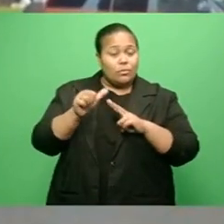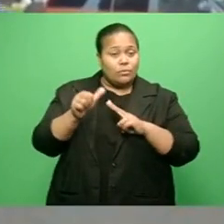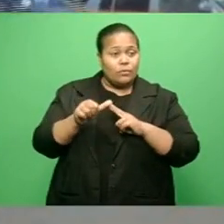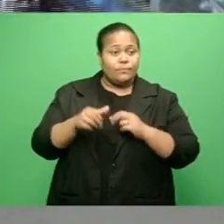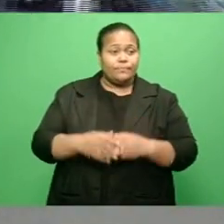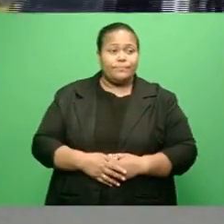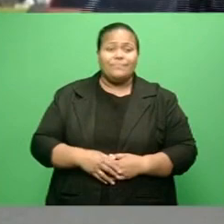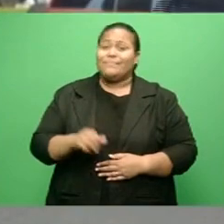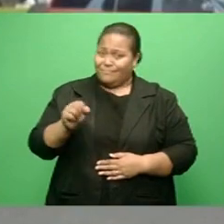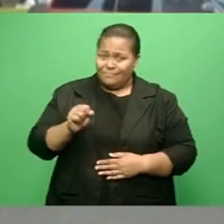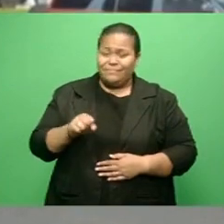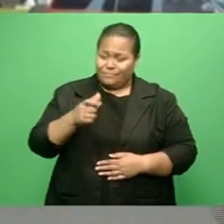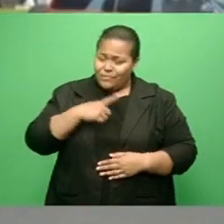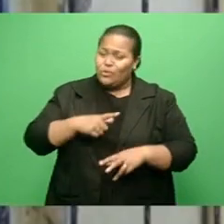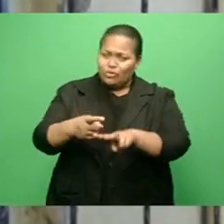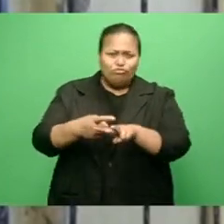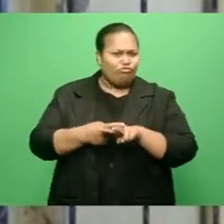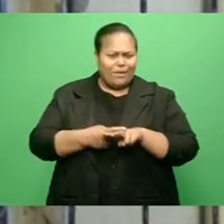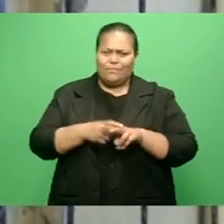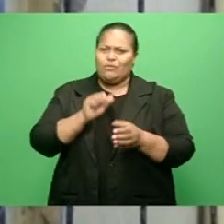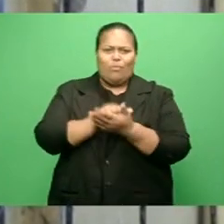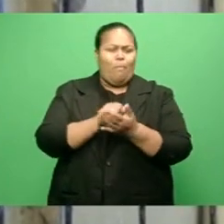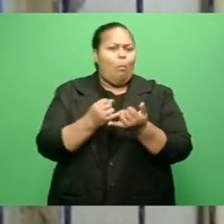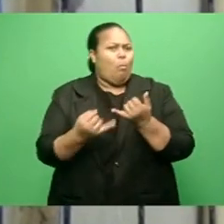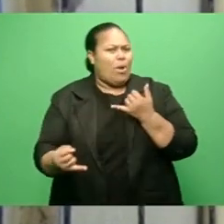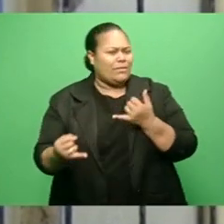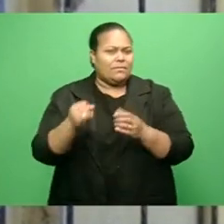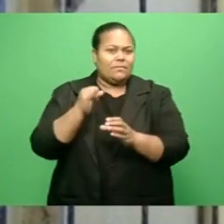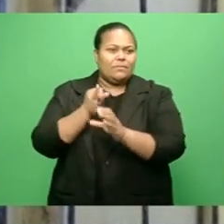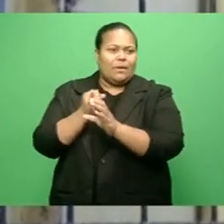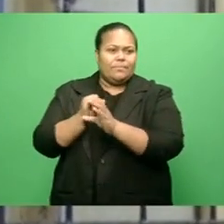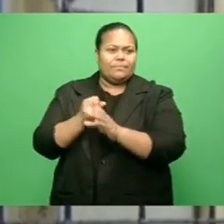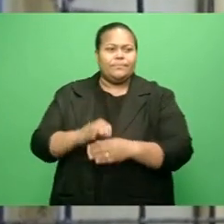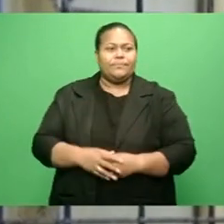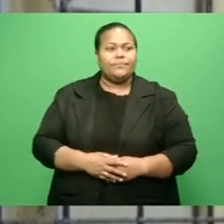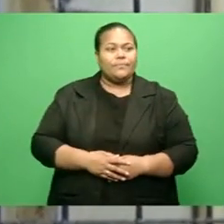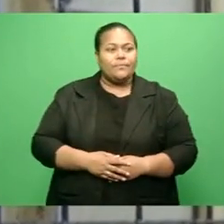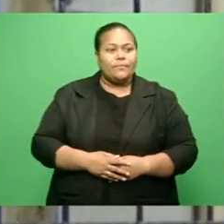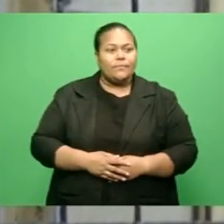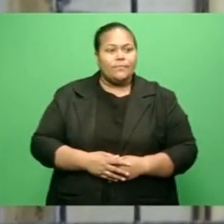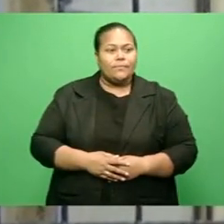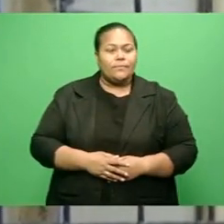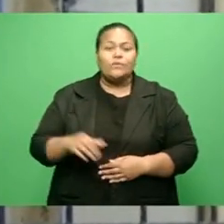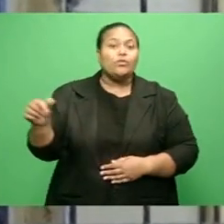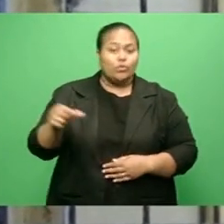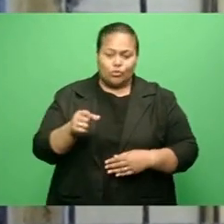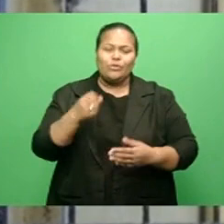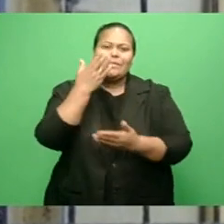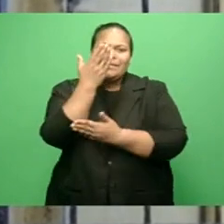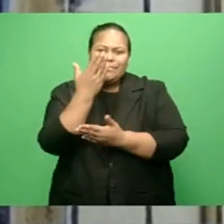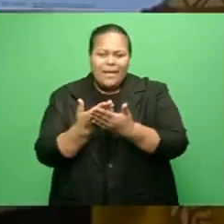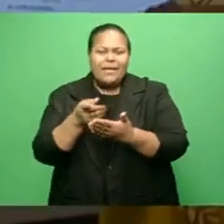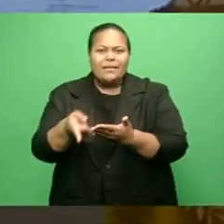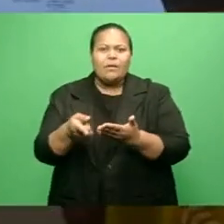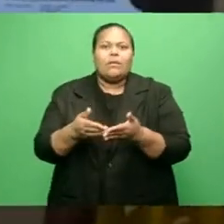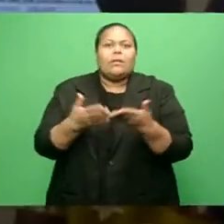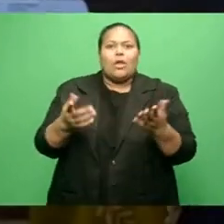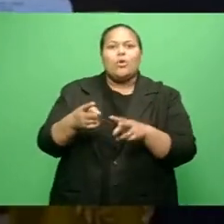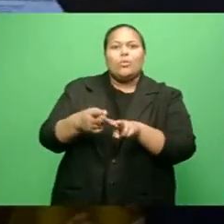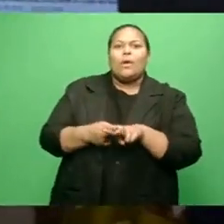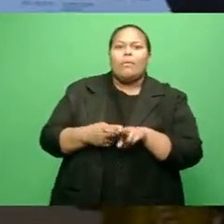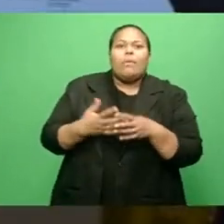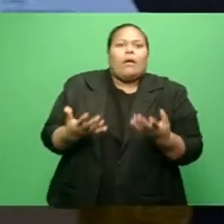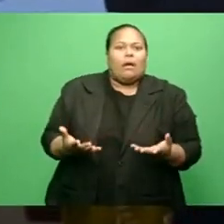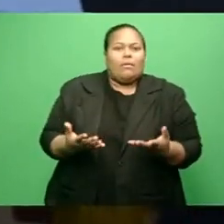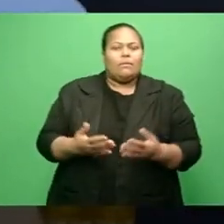yes, because rape is a hideous crime. Life imprisonment, it should depend on the nature of the rape. The man